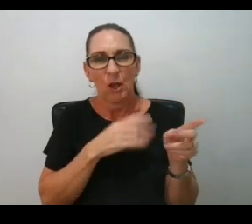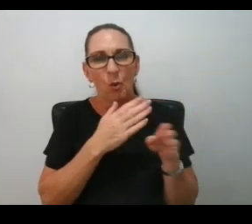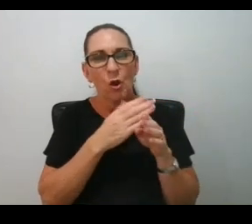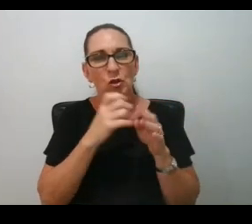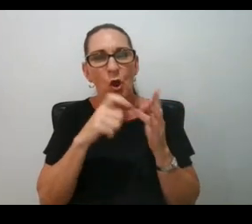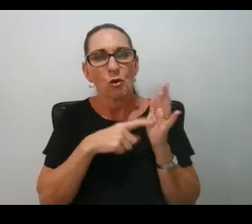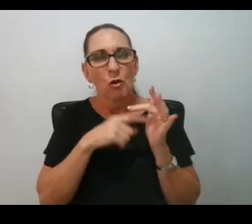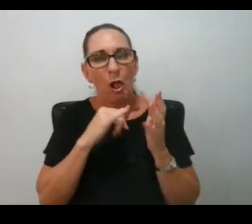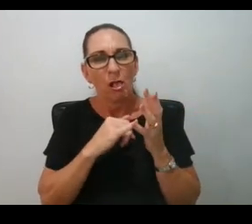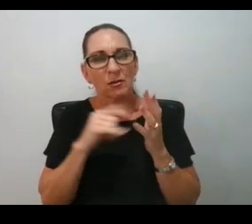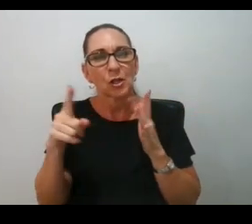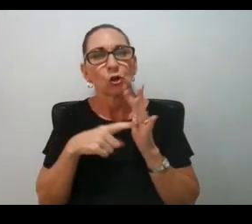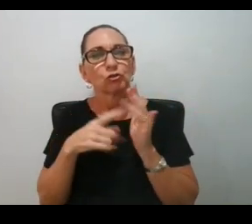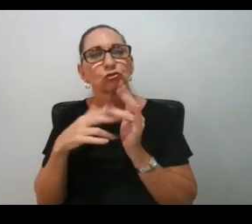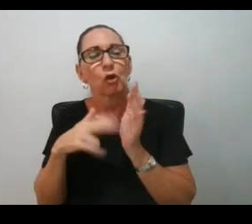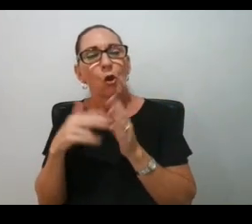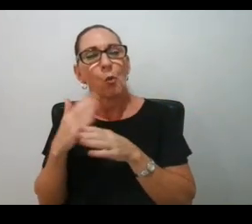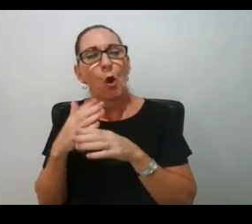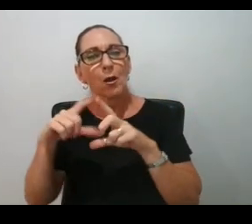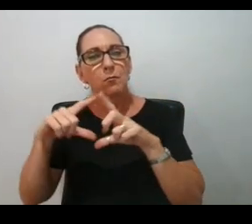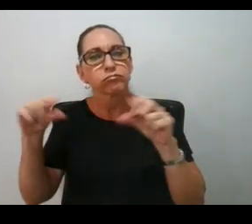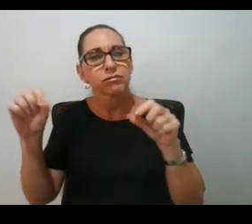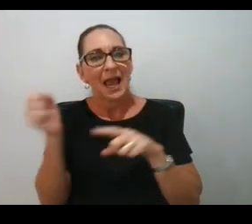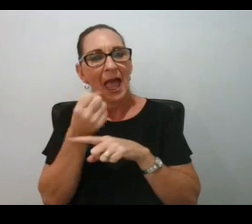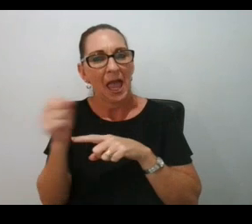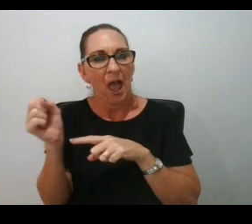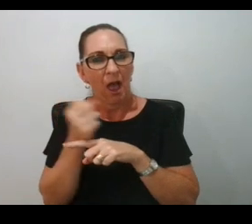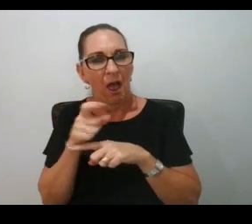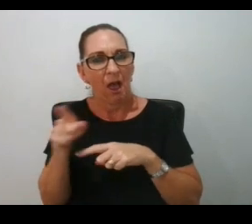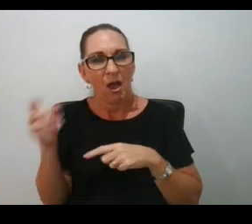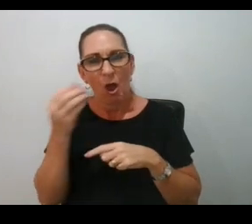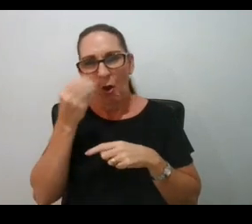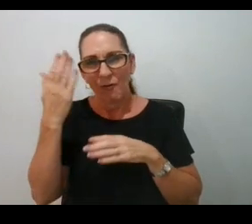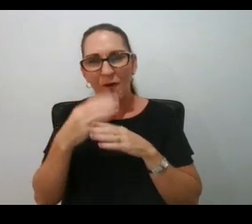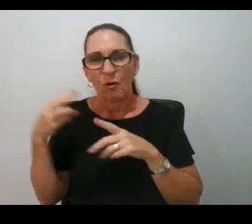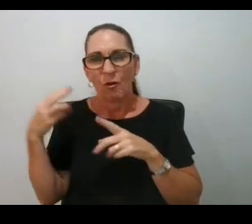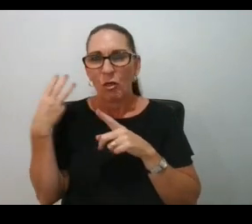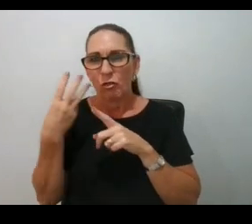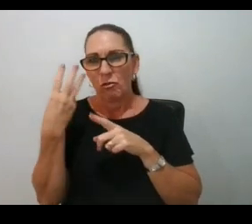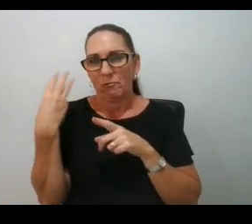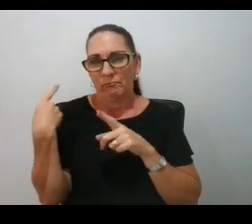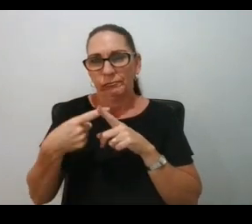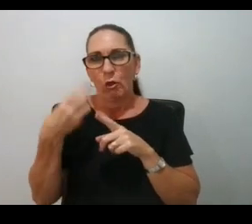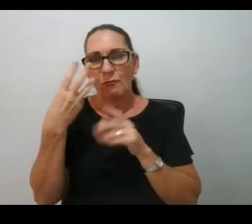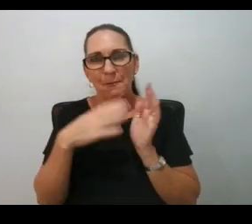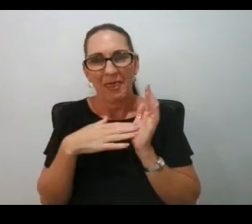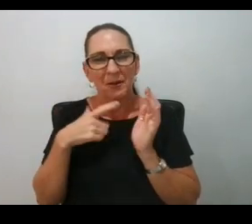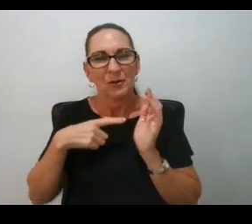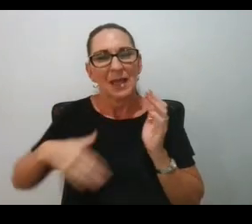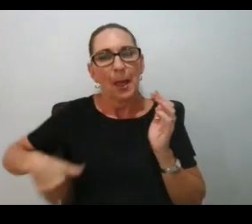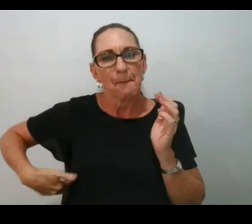for 3 months with a back injury. He expects to be off for another 12 months. They are